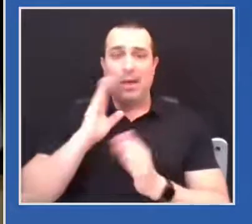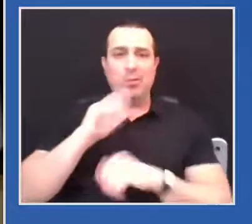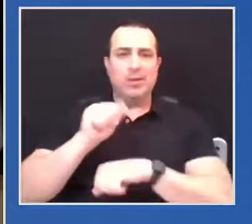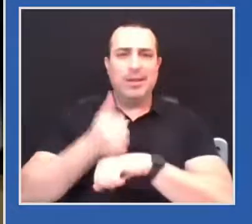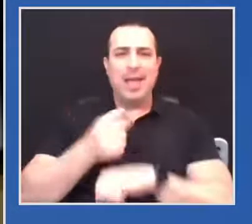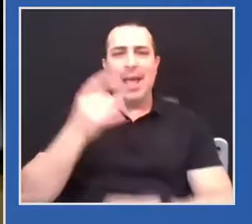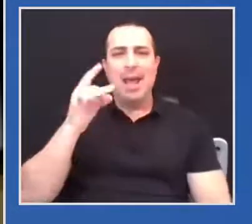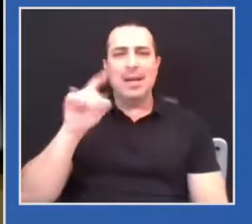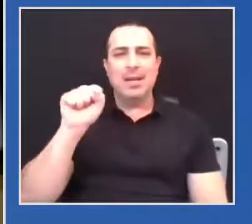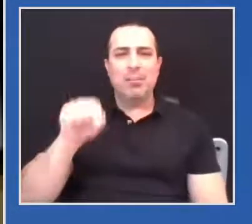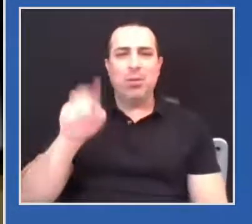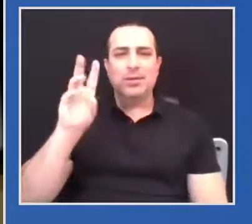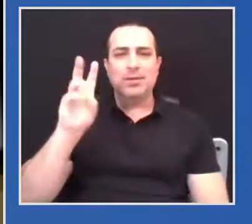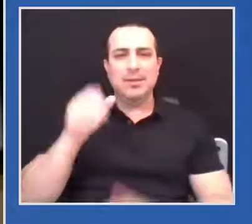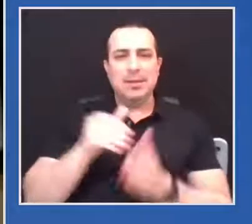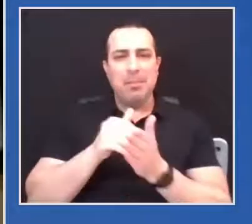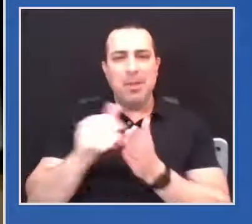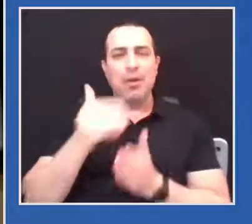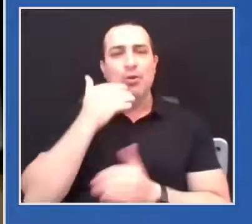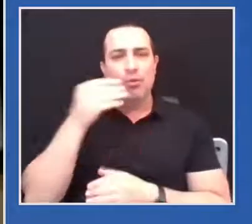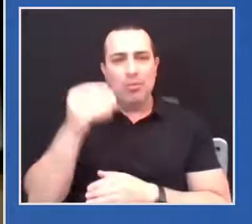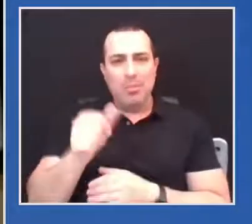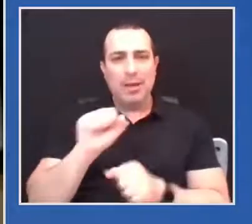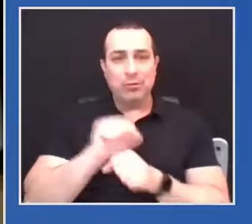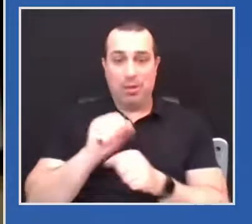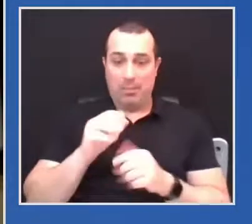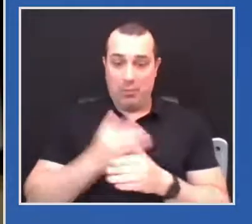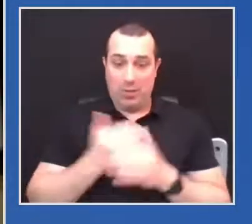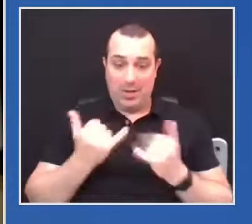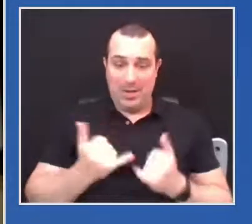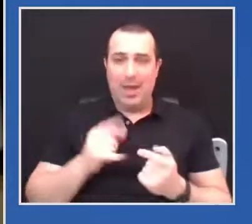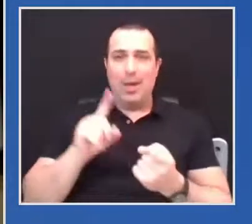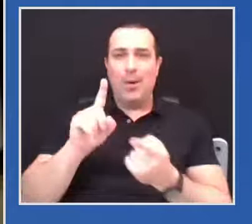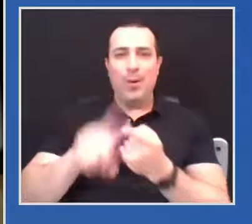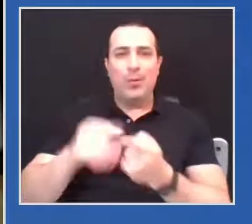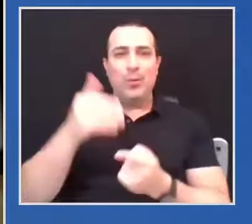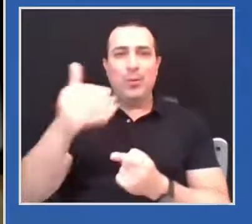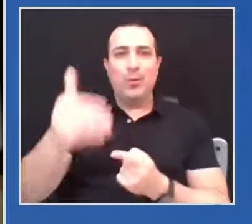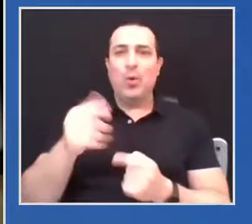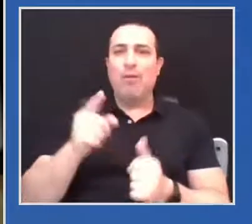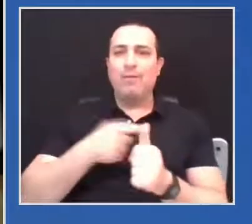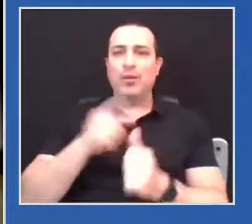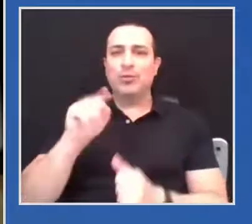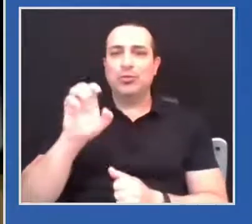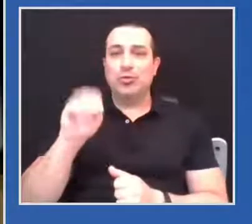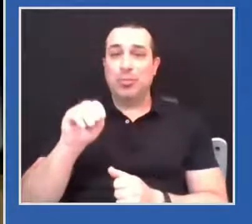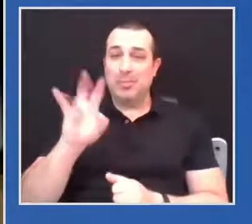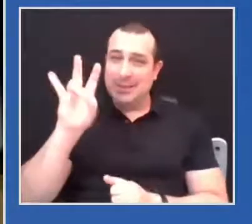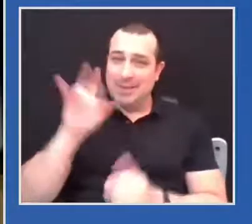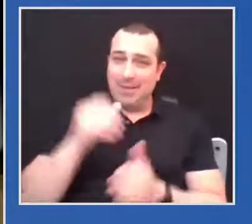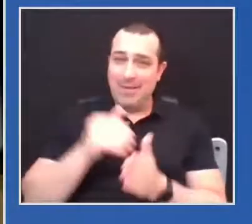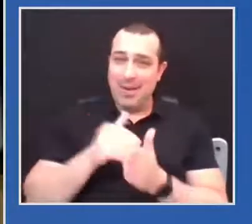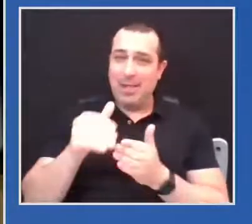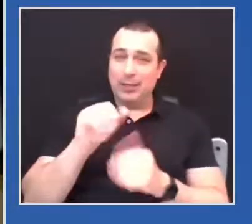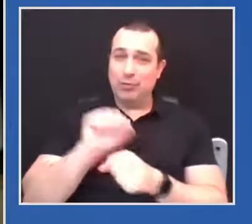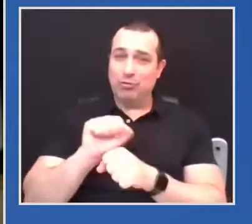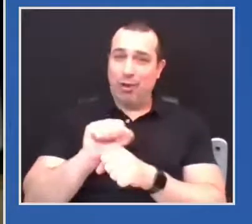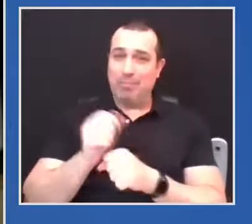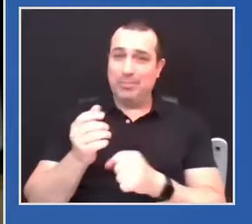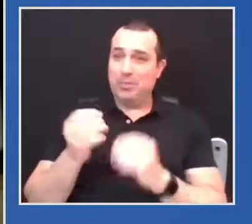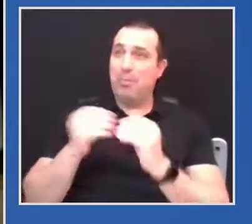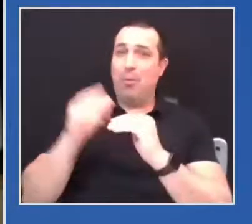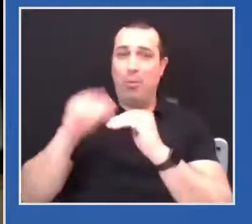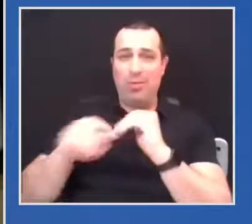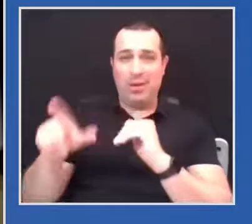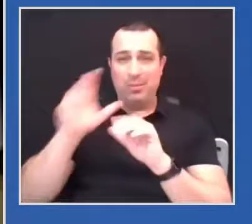jobs between now and the end of the first term. 7 million more jobs than the president's plan, and